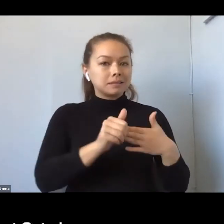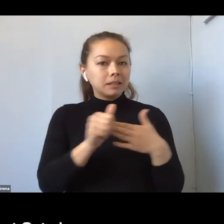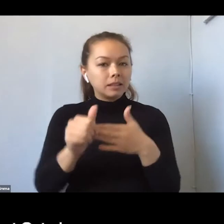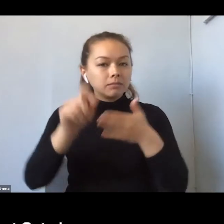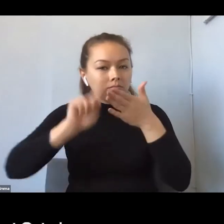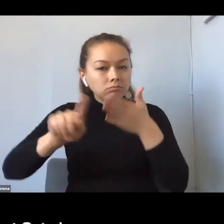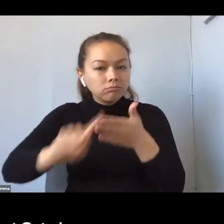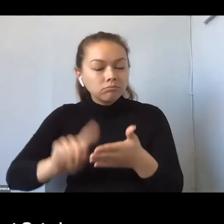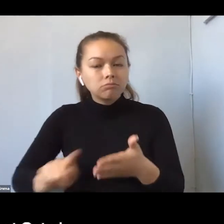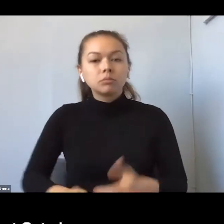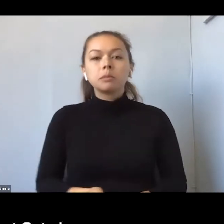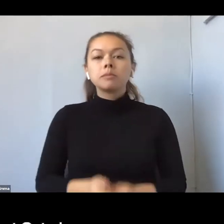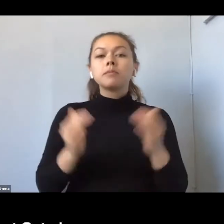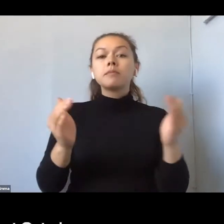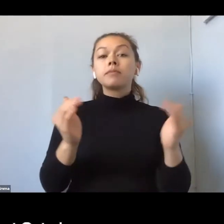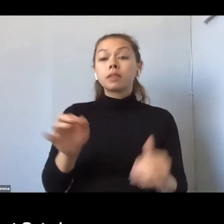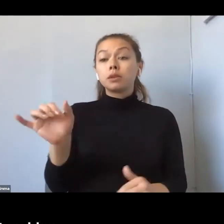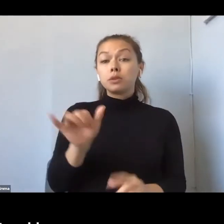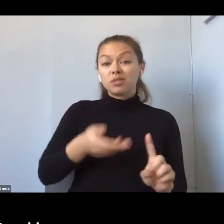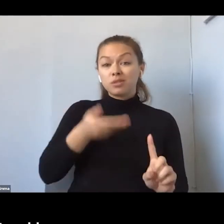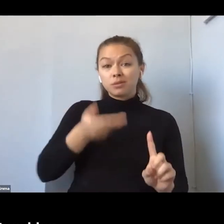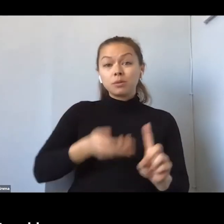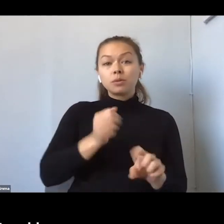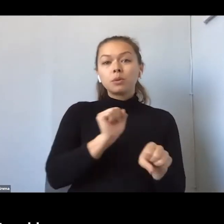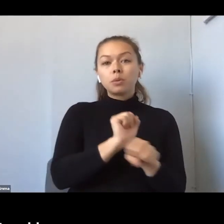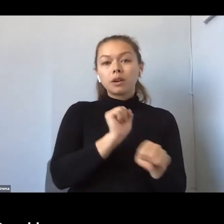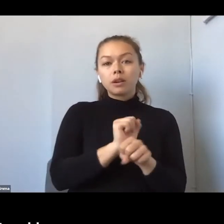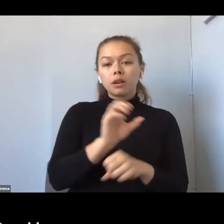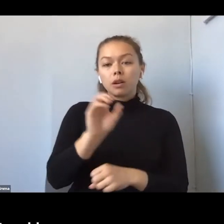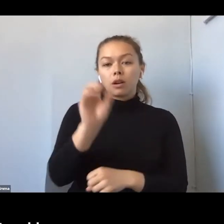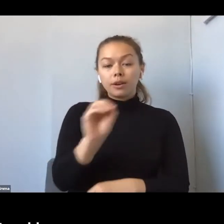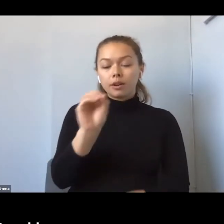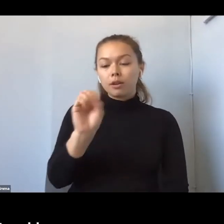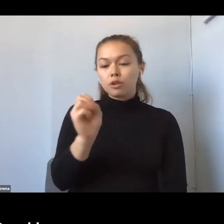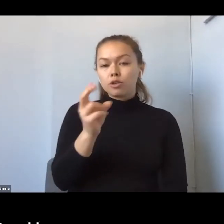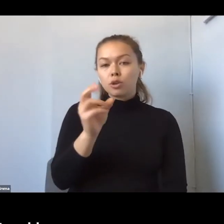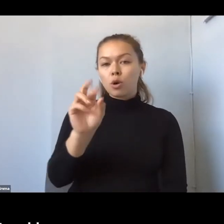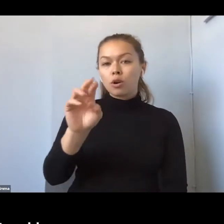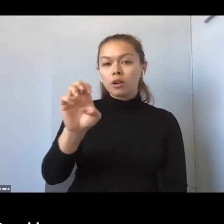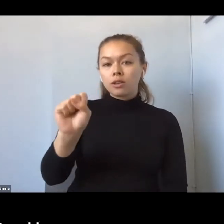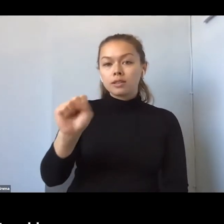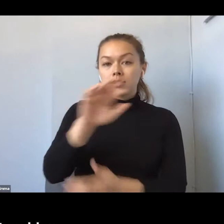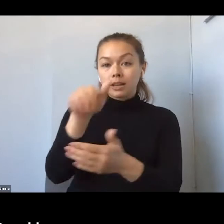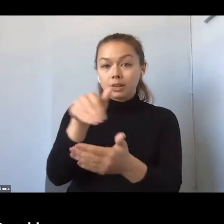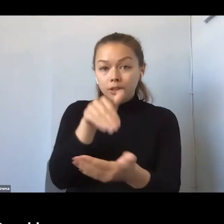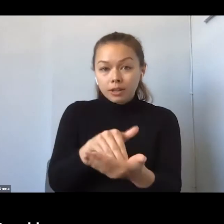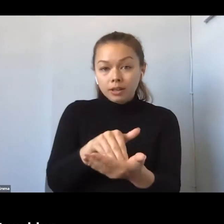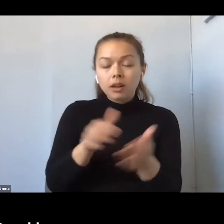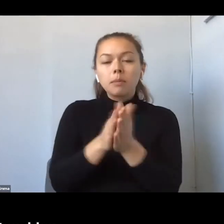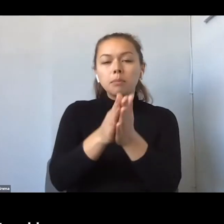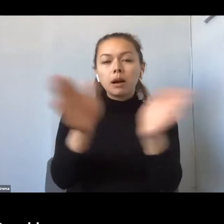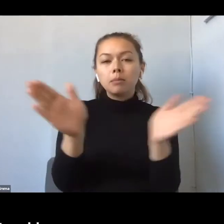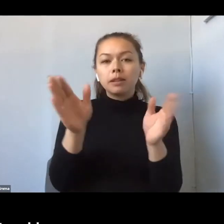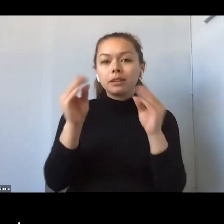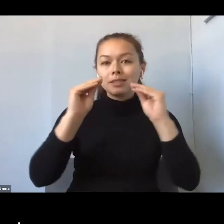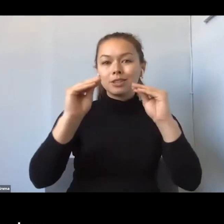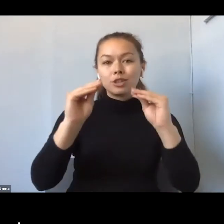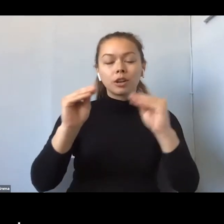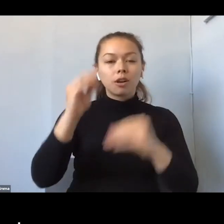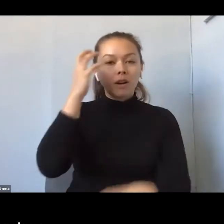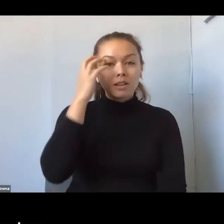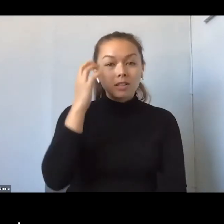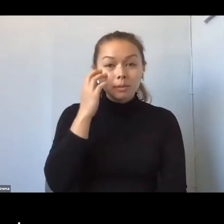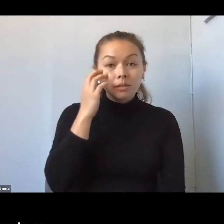Shores Centre for Mental Health Sciences, a public teaching hospital, Oshawa